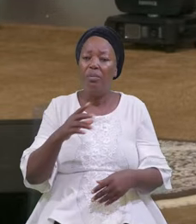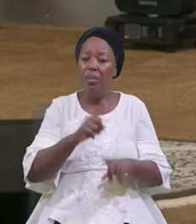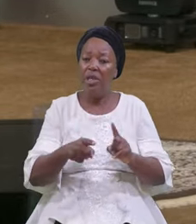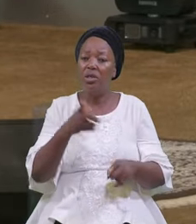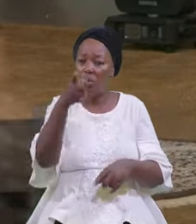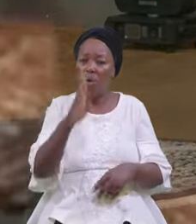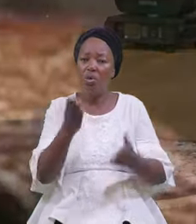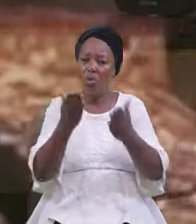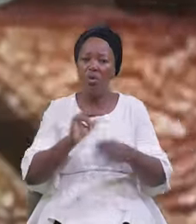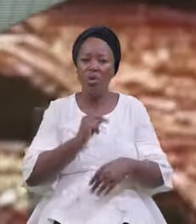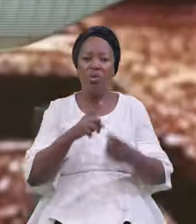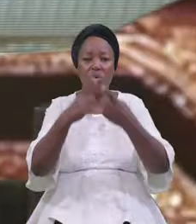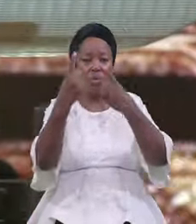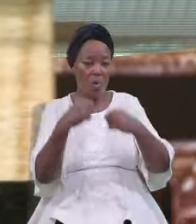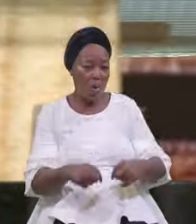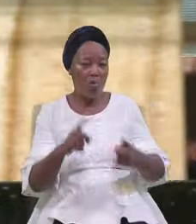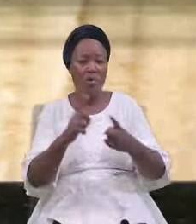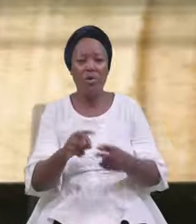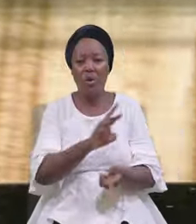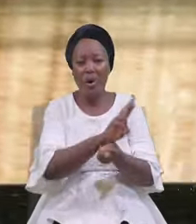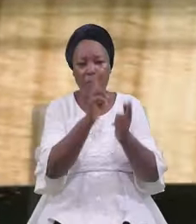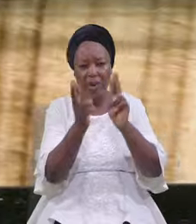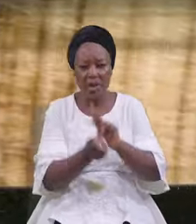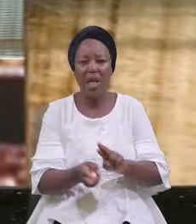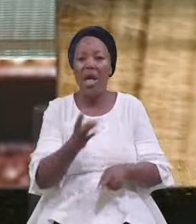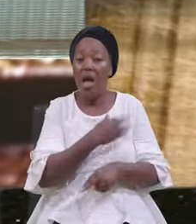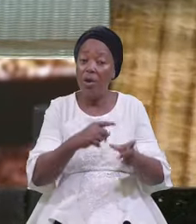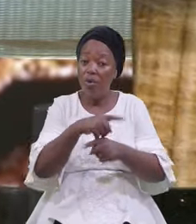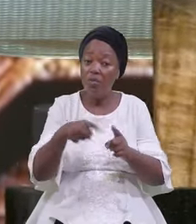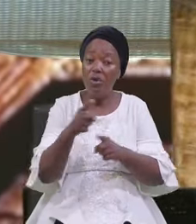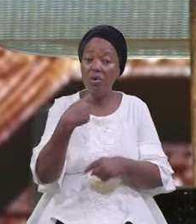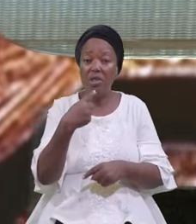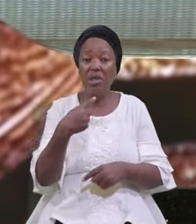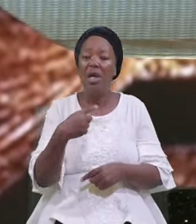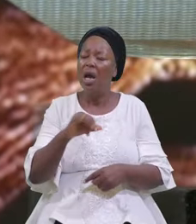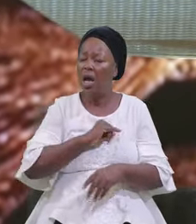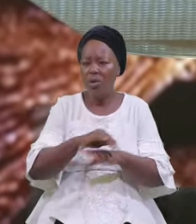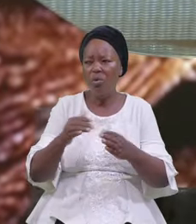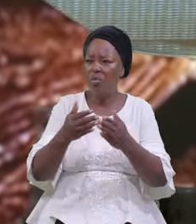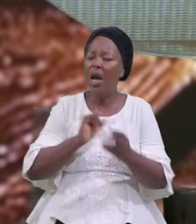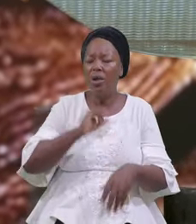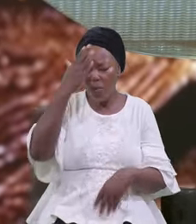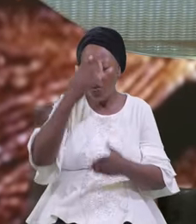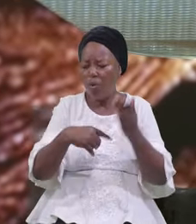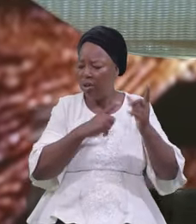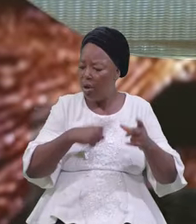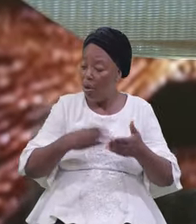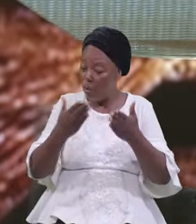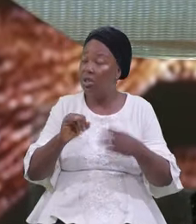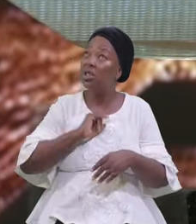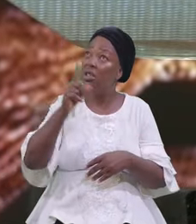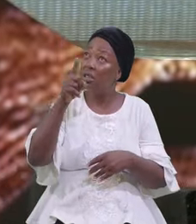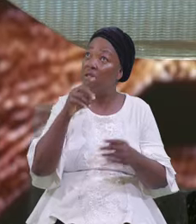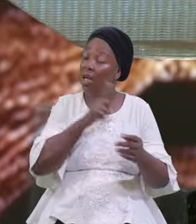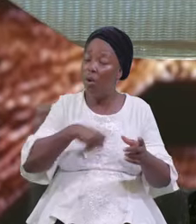to come to repentance. And when you say, I know what the Lord wants, he wants conversion,